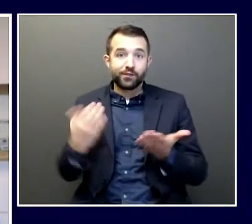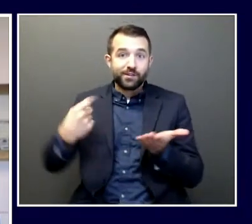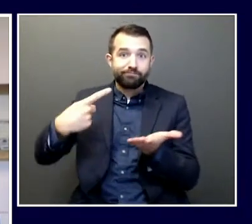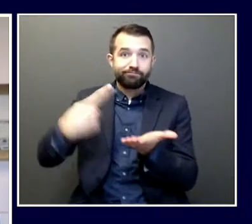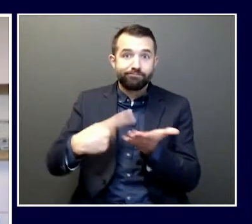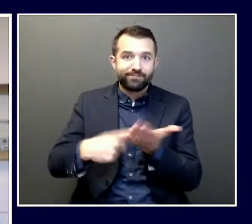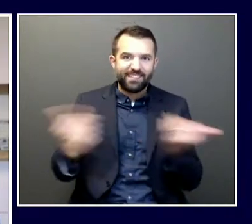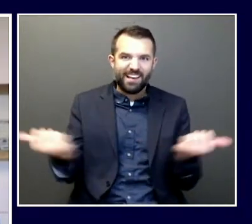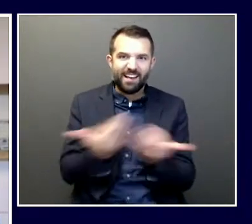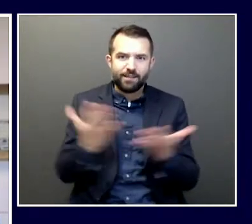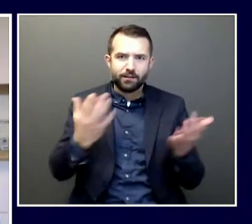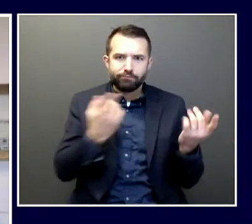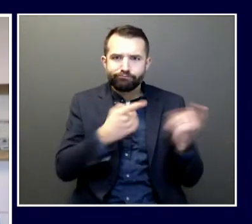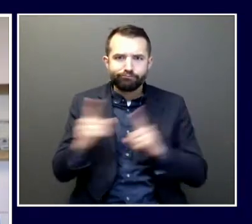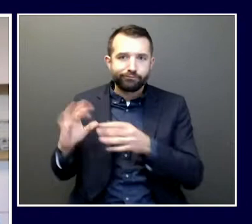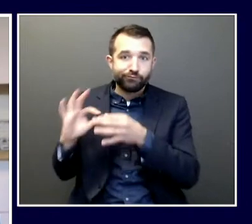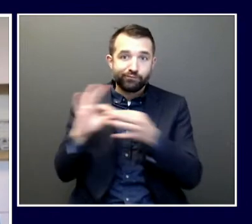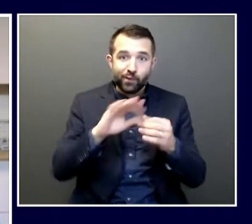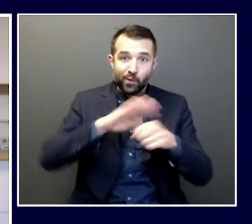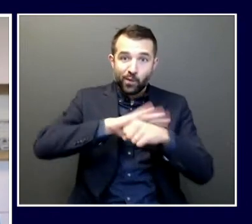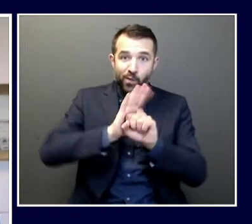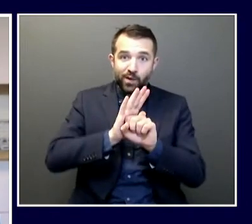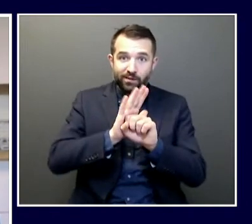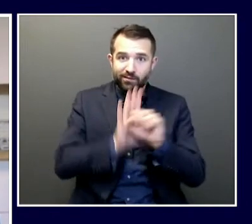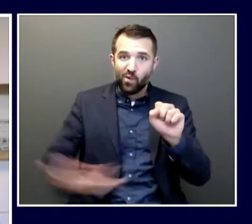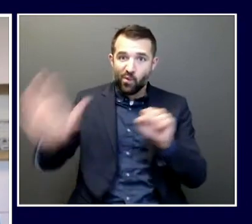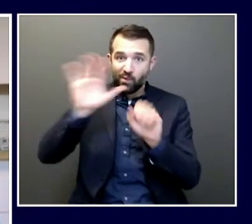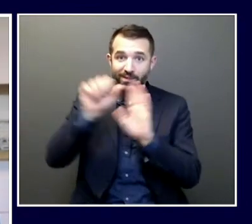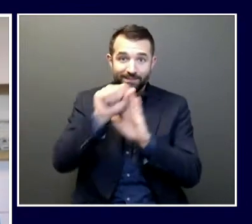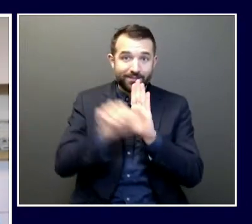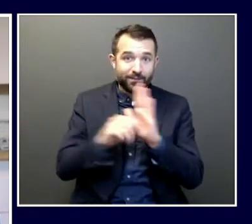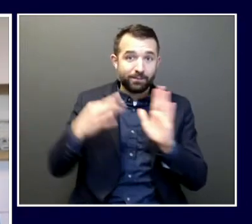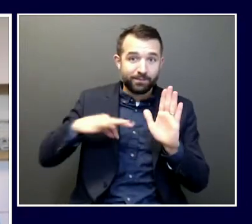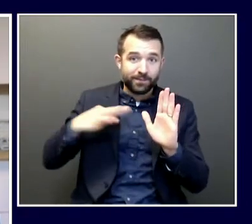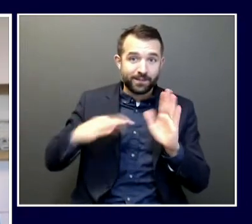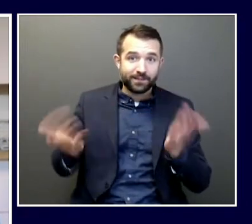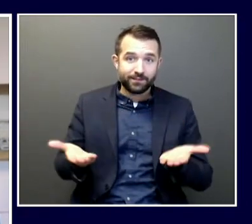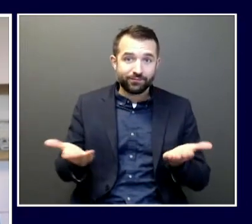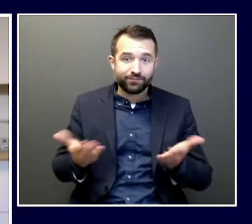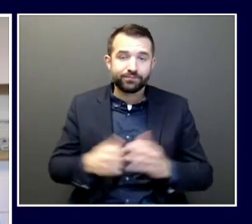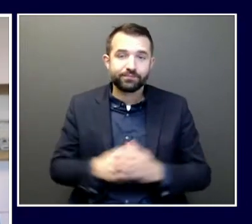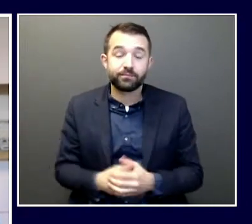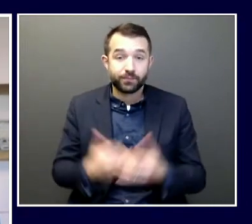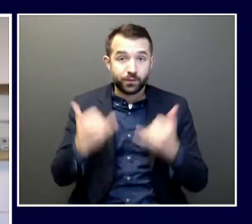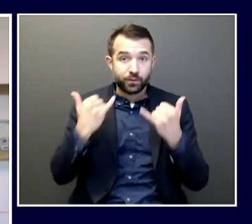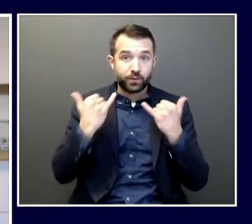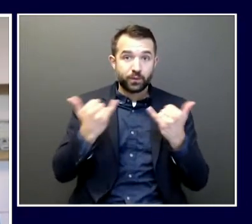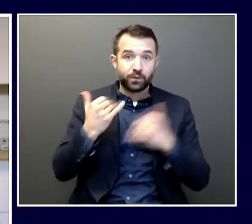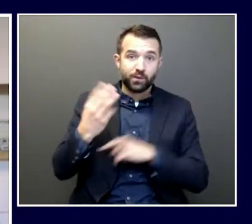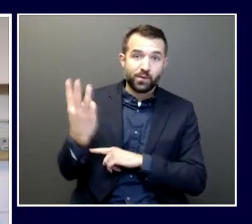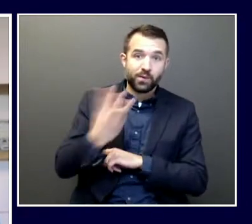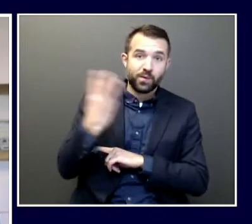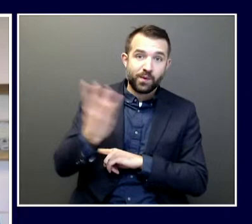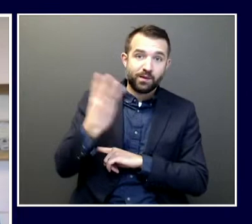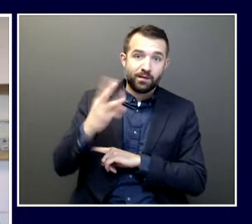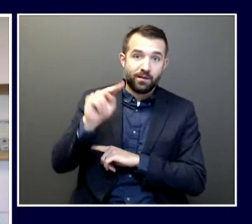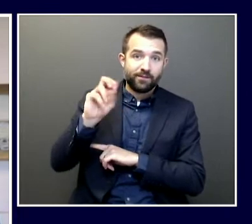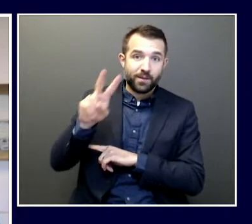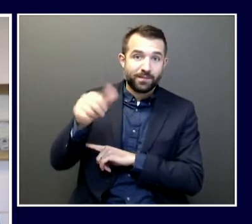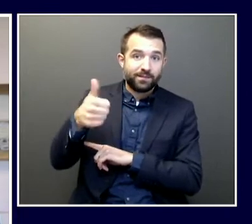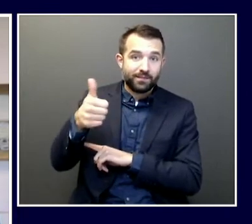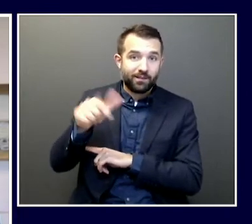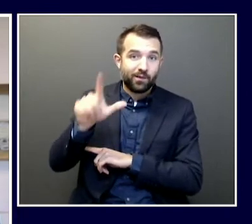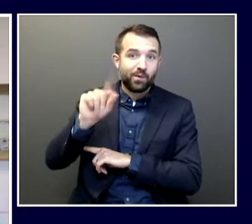to COVID-19 for the entire state of Maine for today, Wednesday, November 10th,